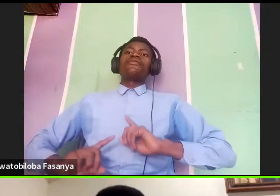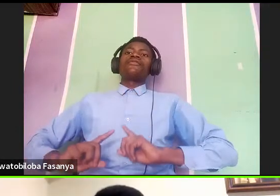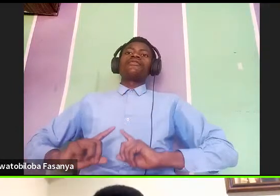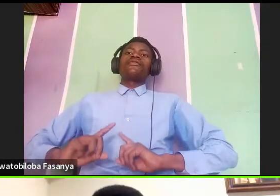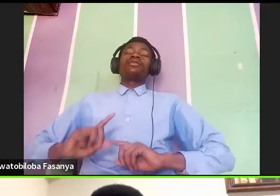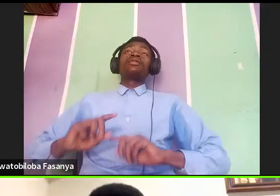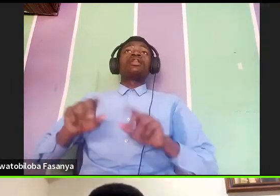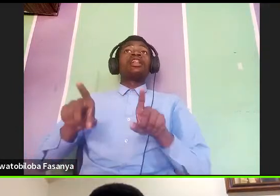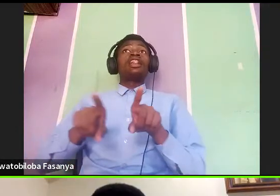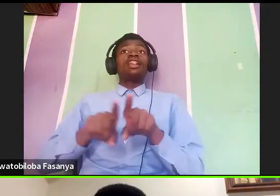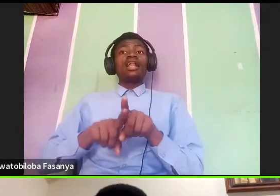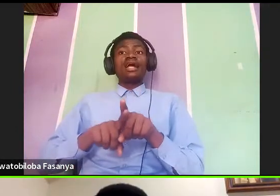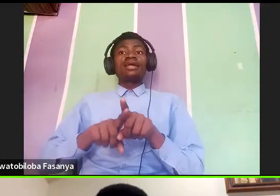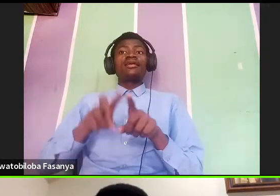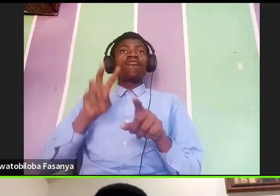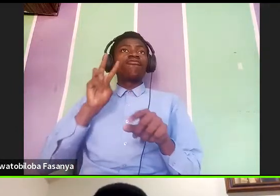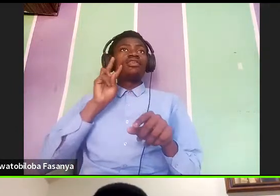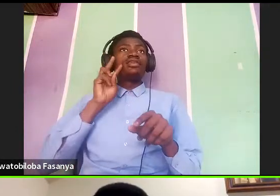Vegetables, fruits,